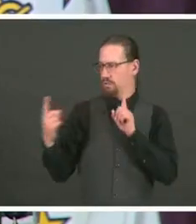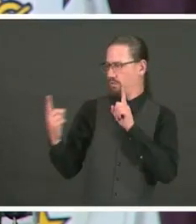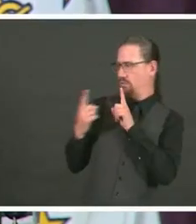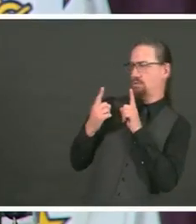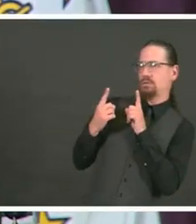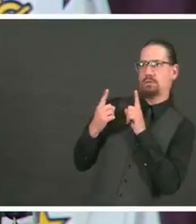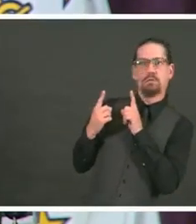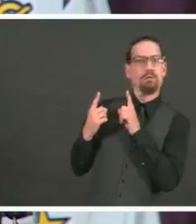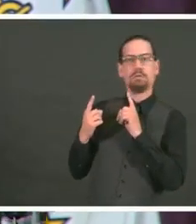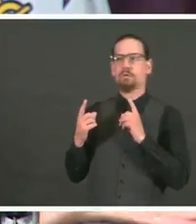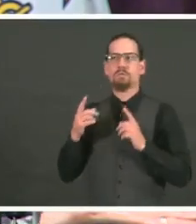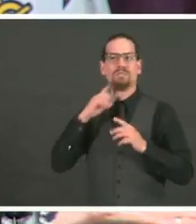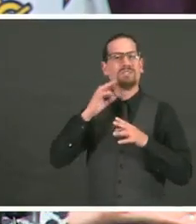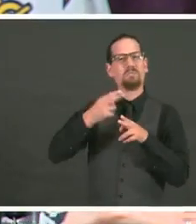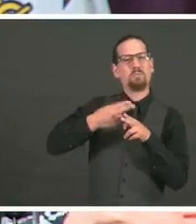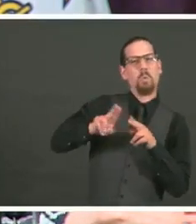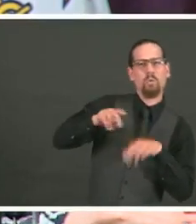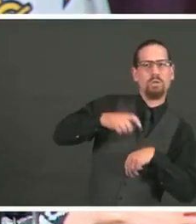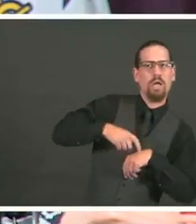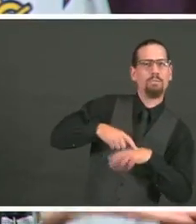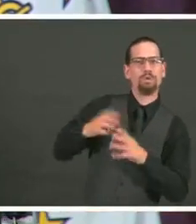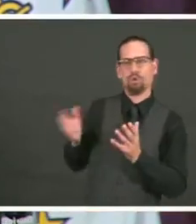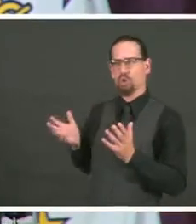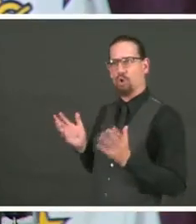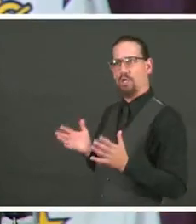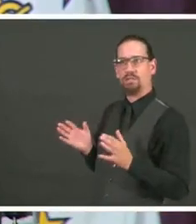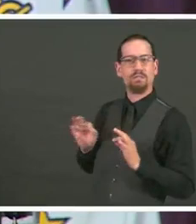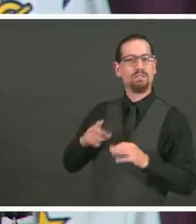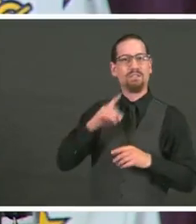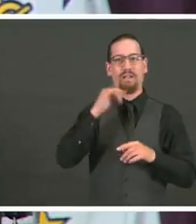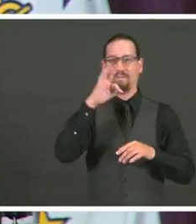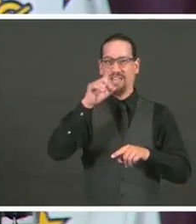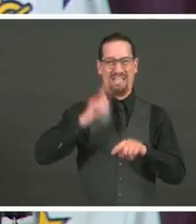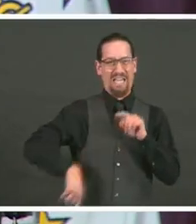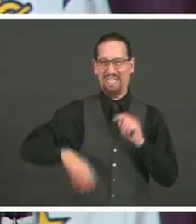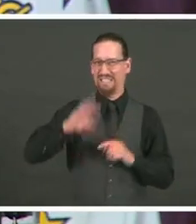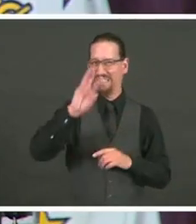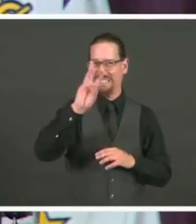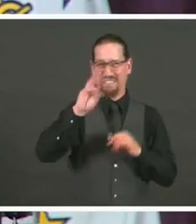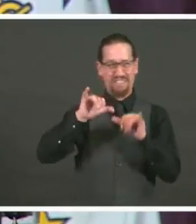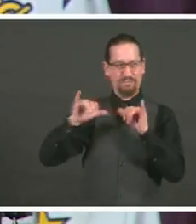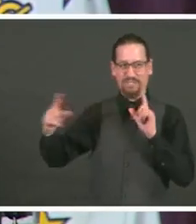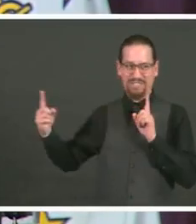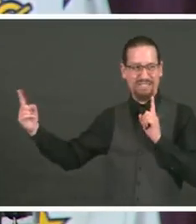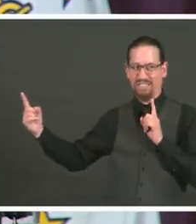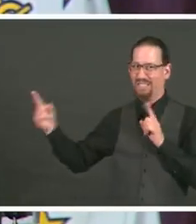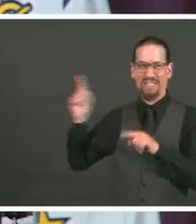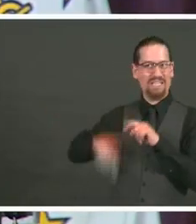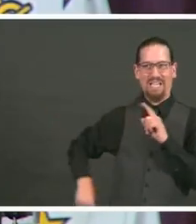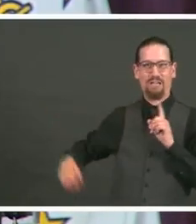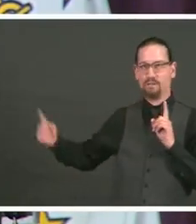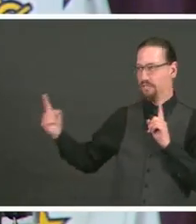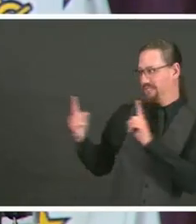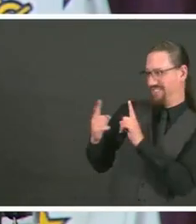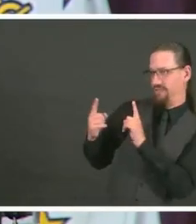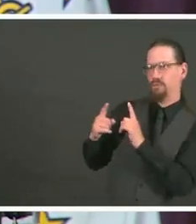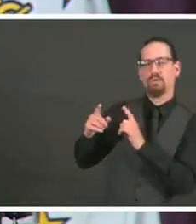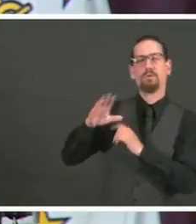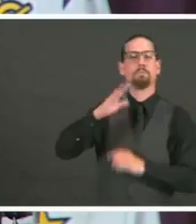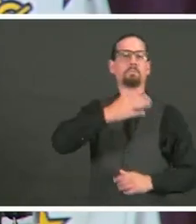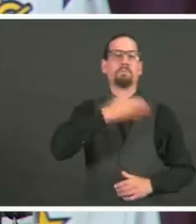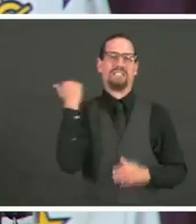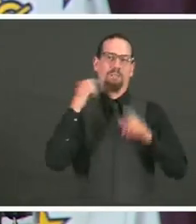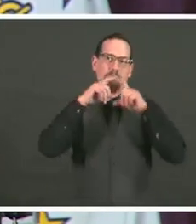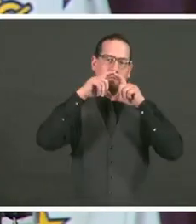period of time, you know you can't be 6 feet apart, you know you're going to be with someone for a while, please put your mask on. If you're waiting in line